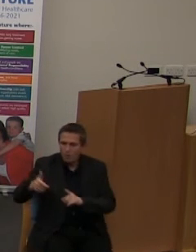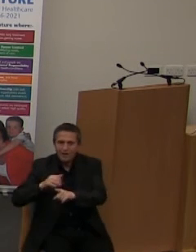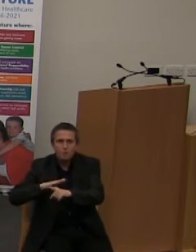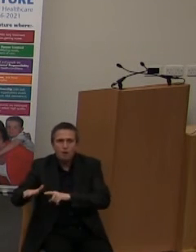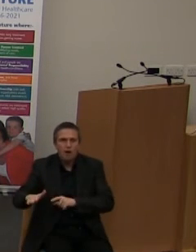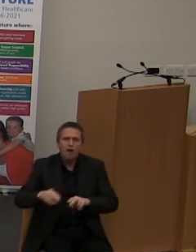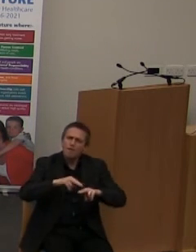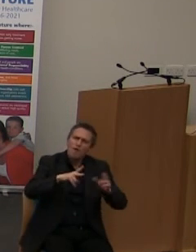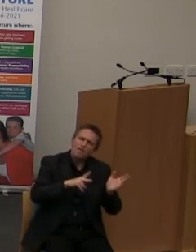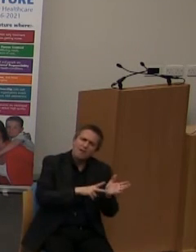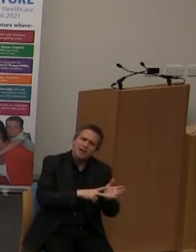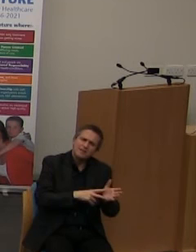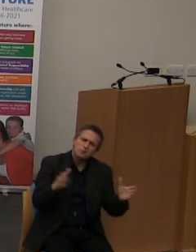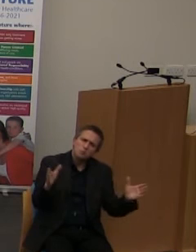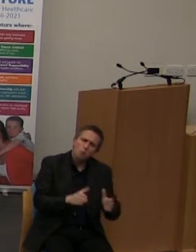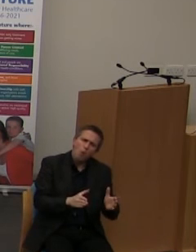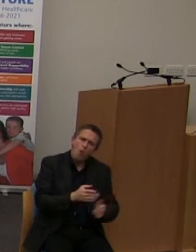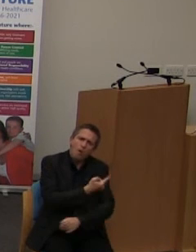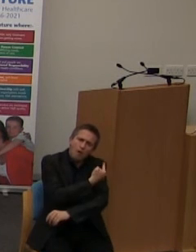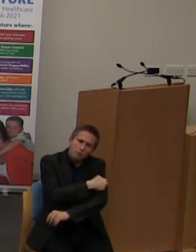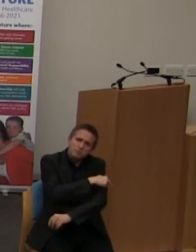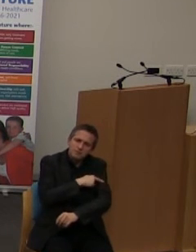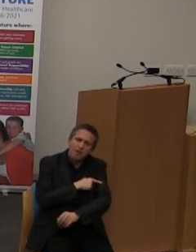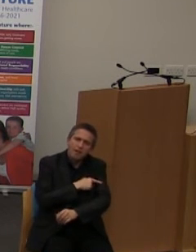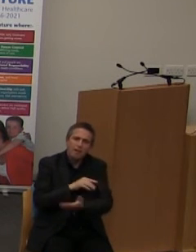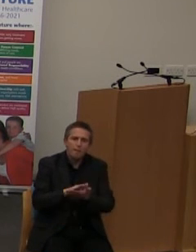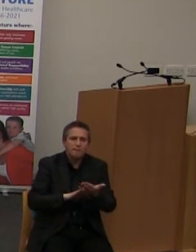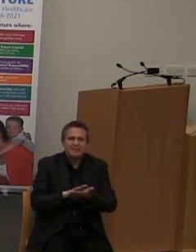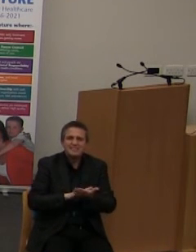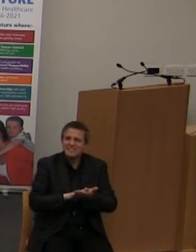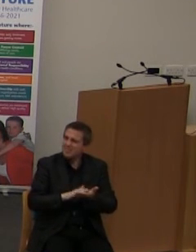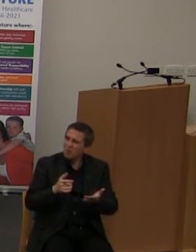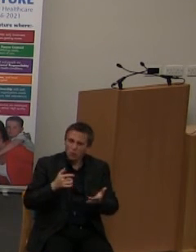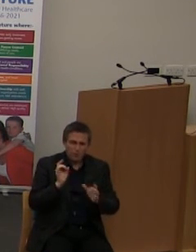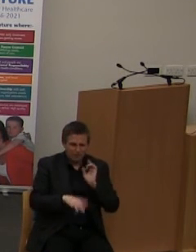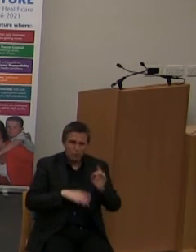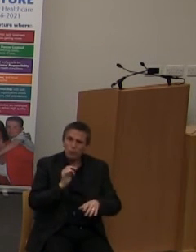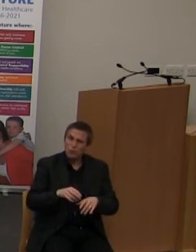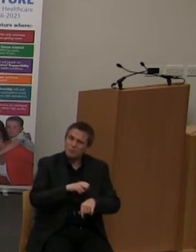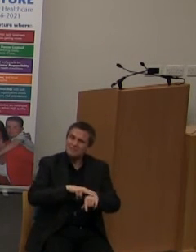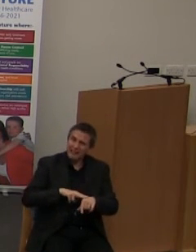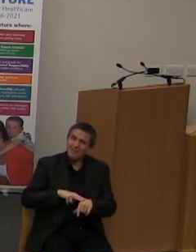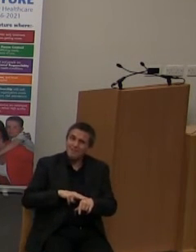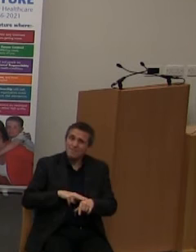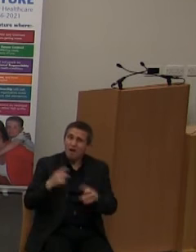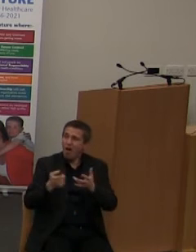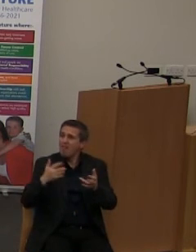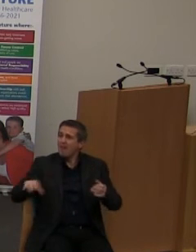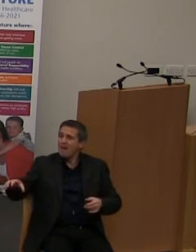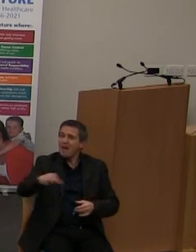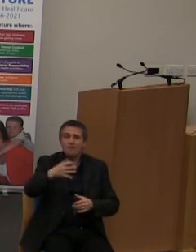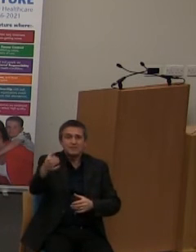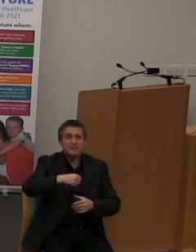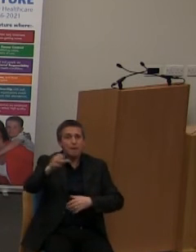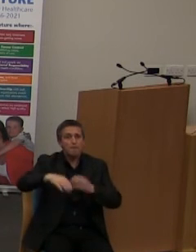a fairly small hospital, that they can lose out in getting the best of staff for this